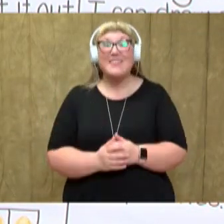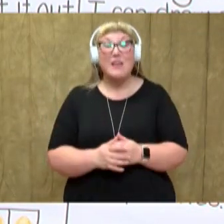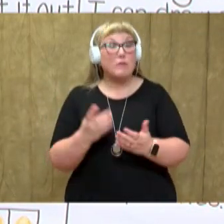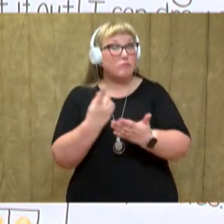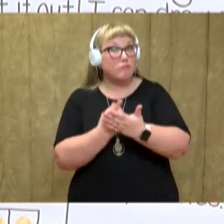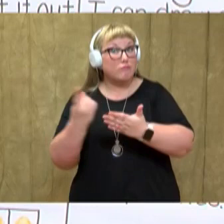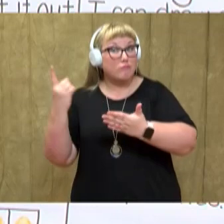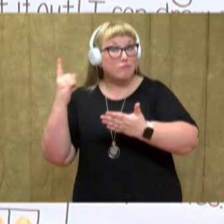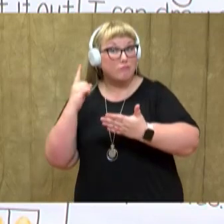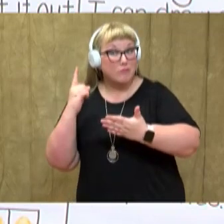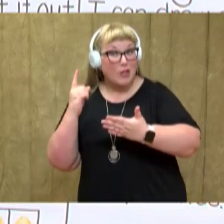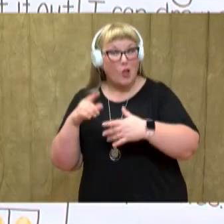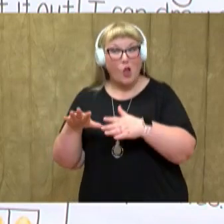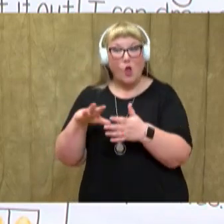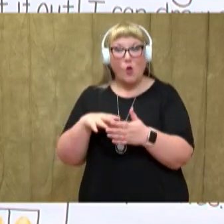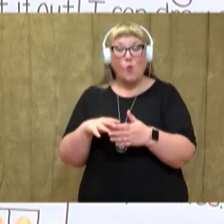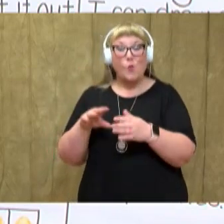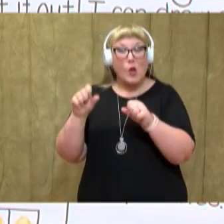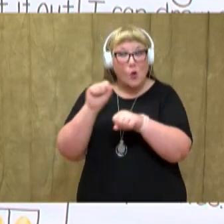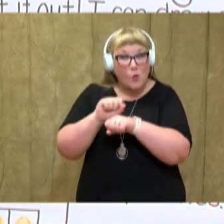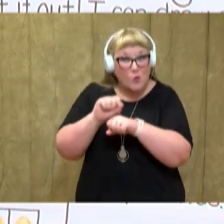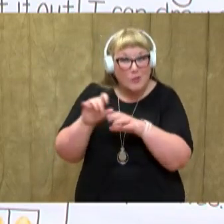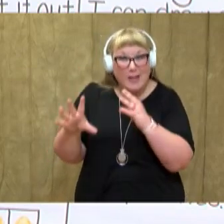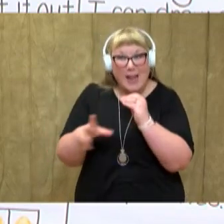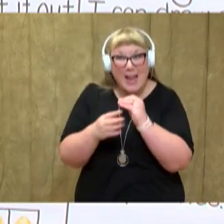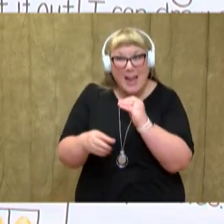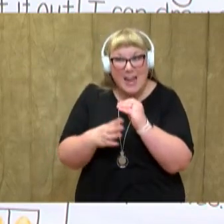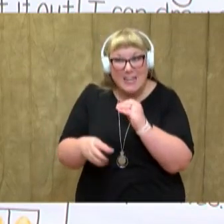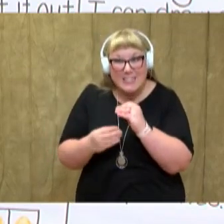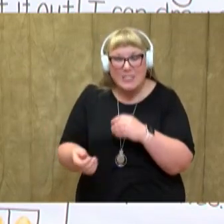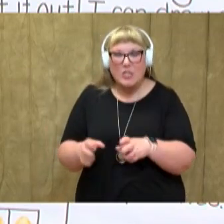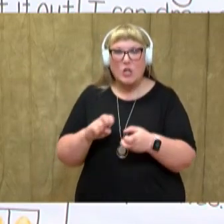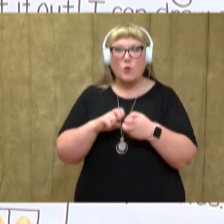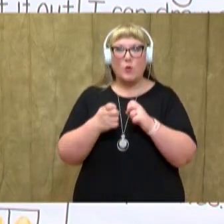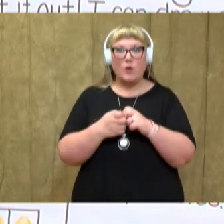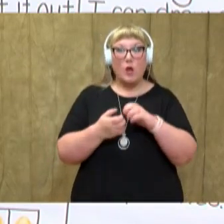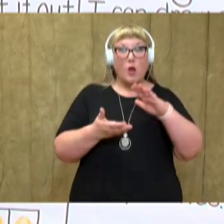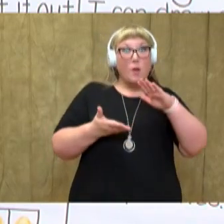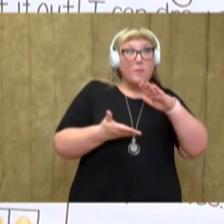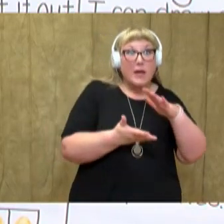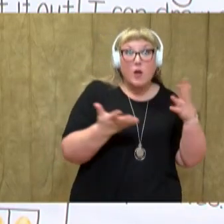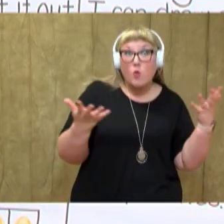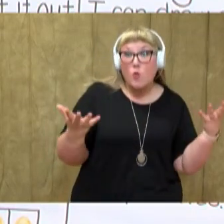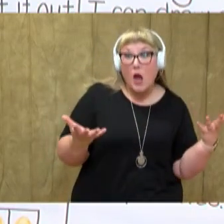last week, we worked on addition problems by baking a